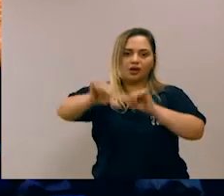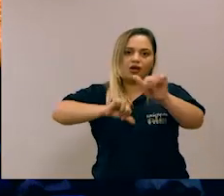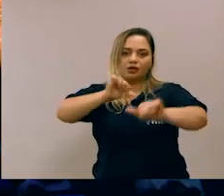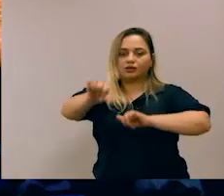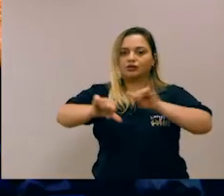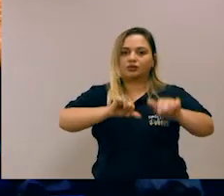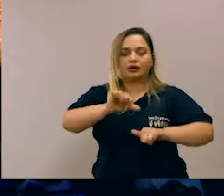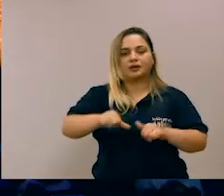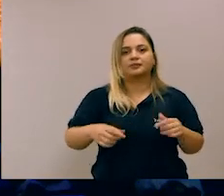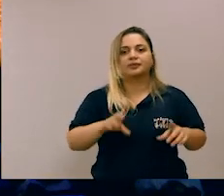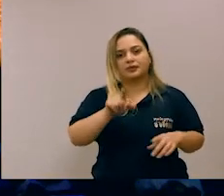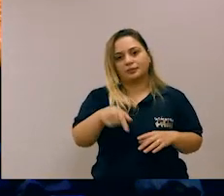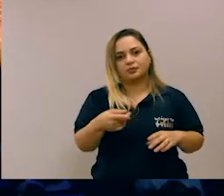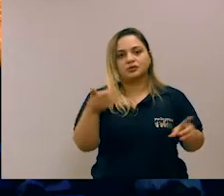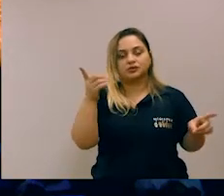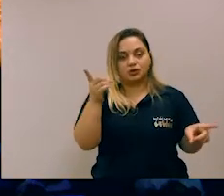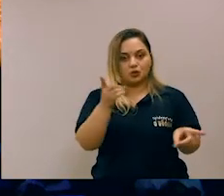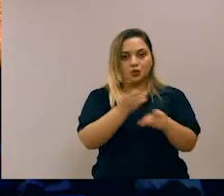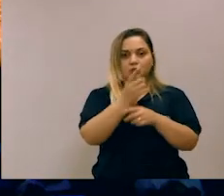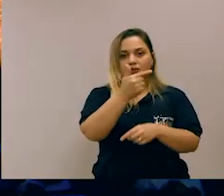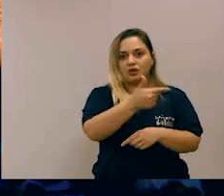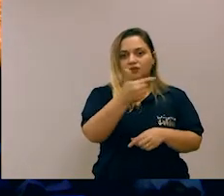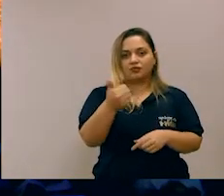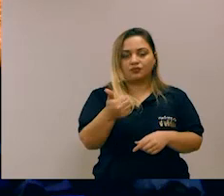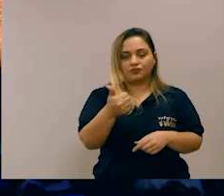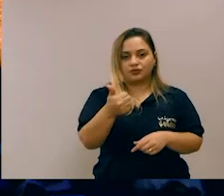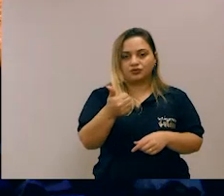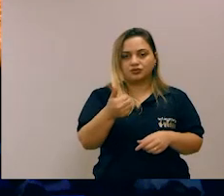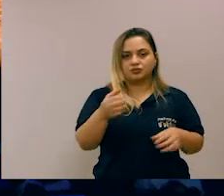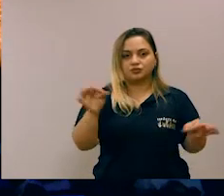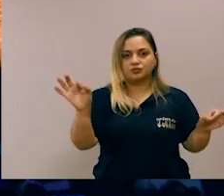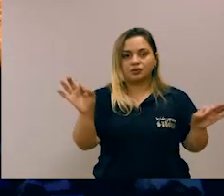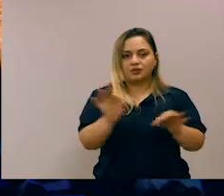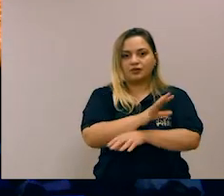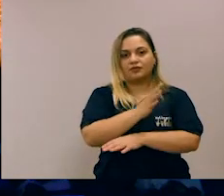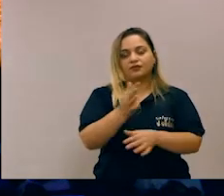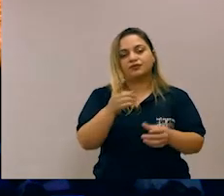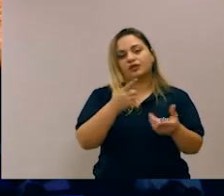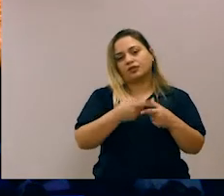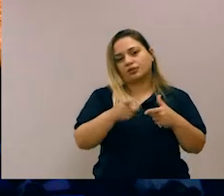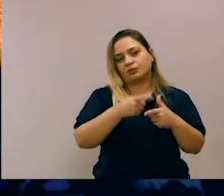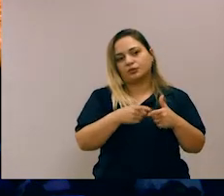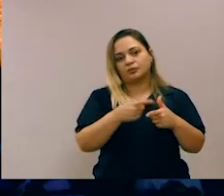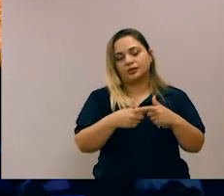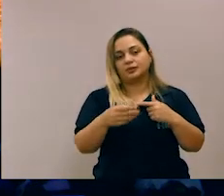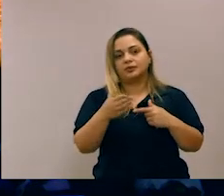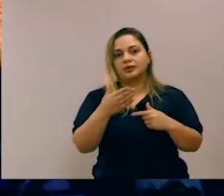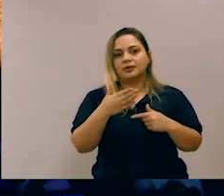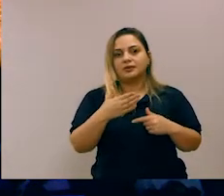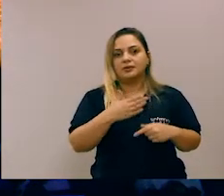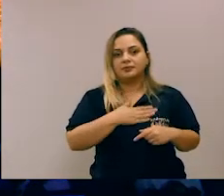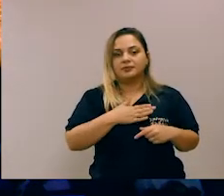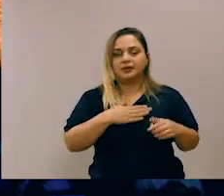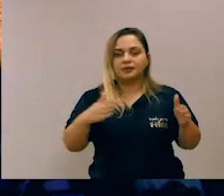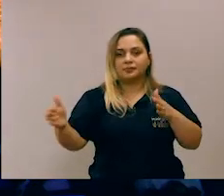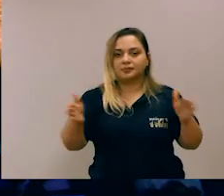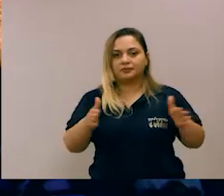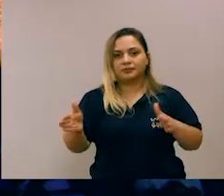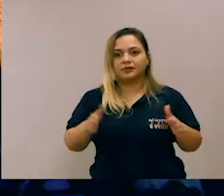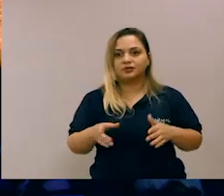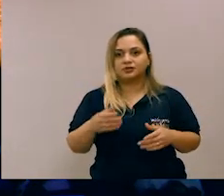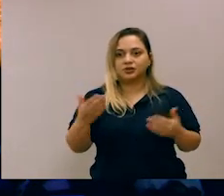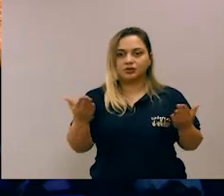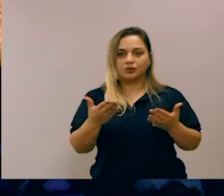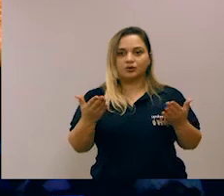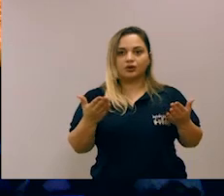find the 21 missing people and solve this problem. So this is the first part of our presentation. I